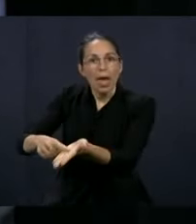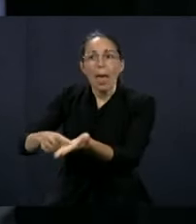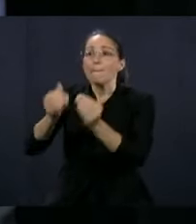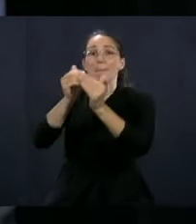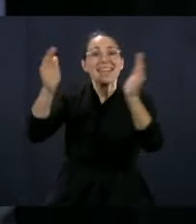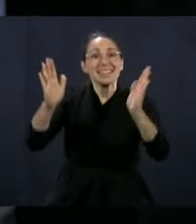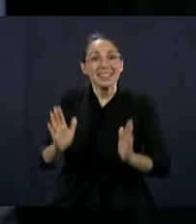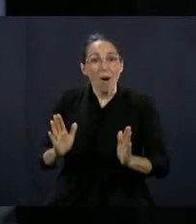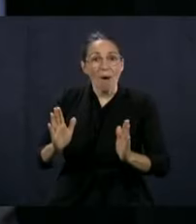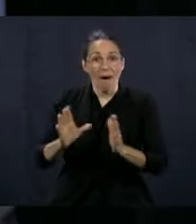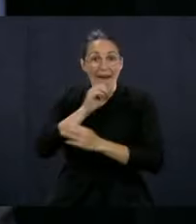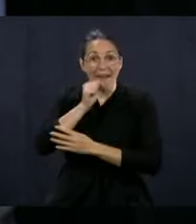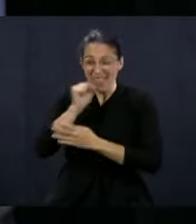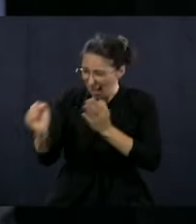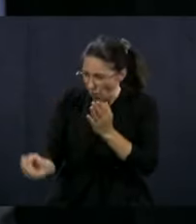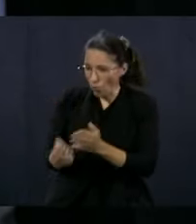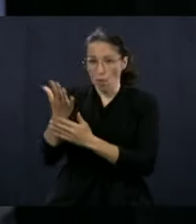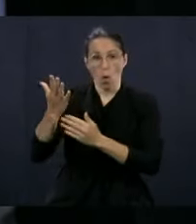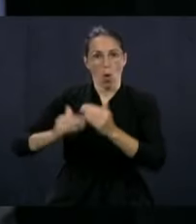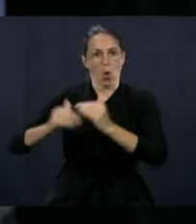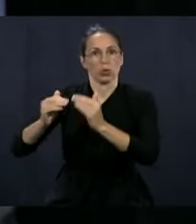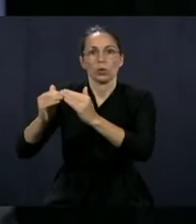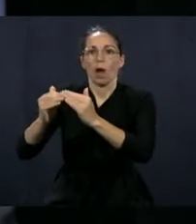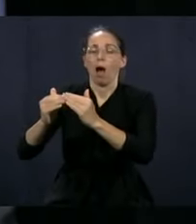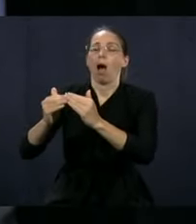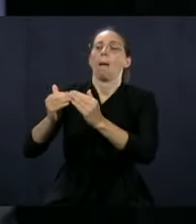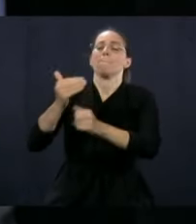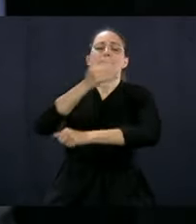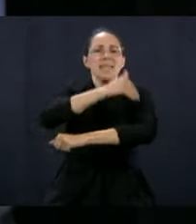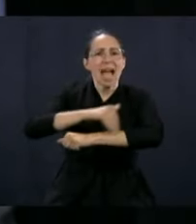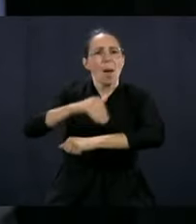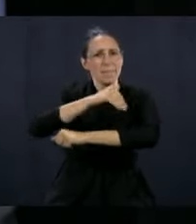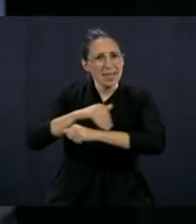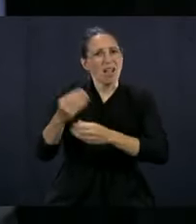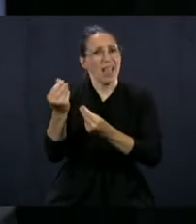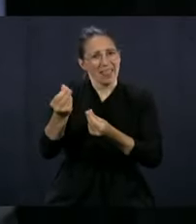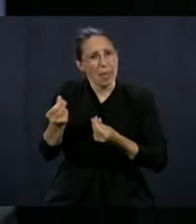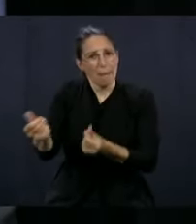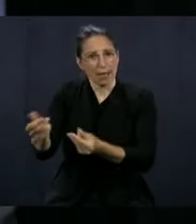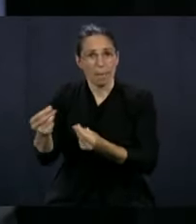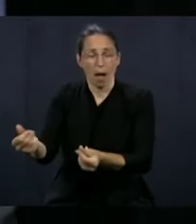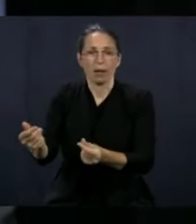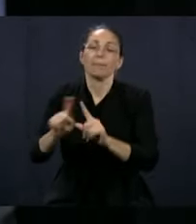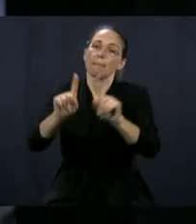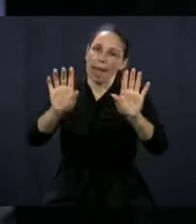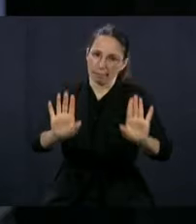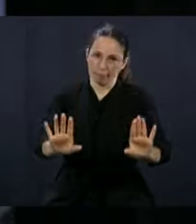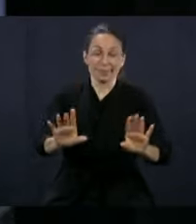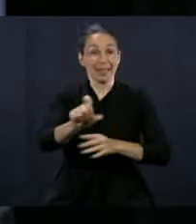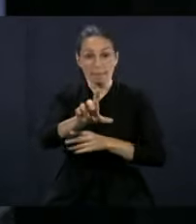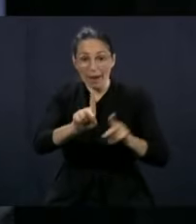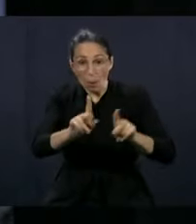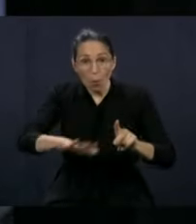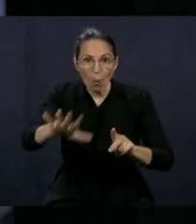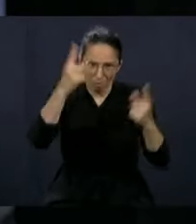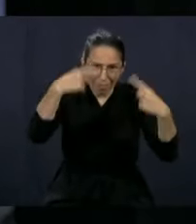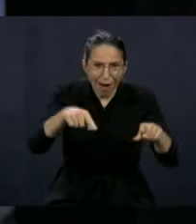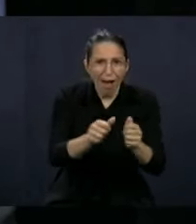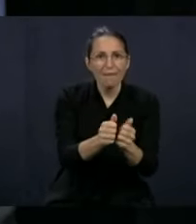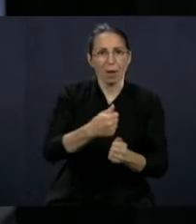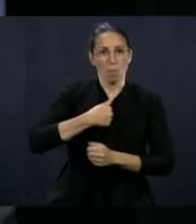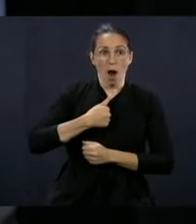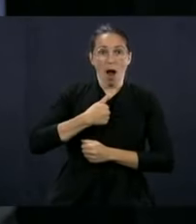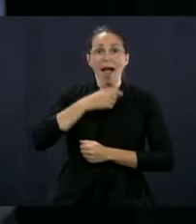elderly, those are billions of dollars. But honestly, I think that Quebecers will agree with me to say